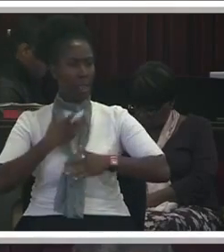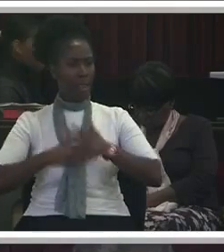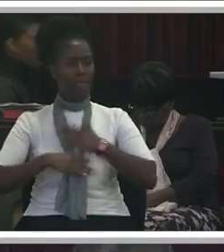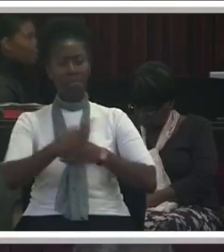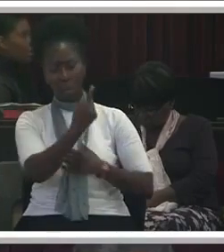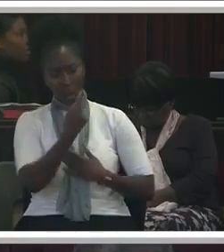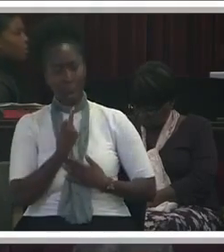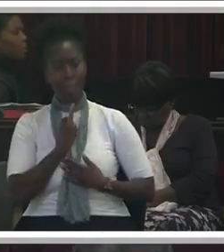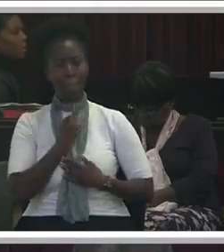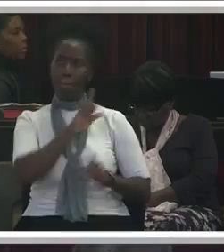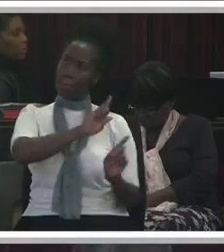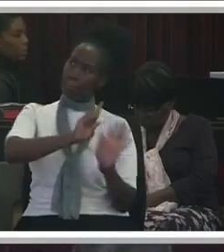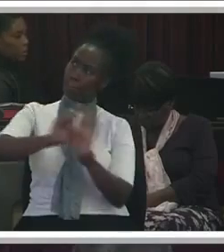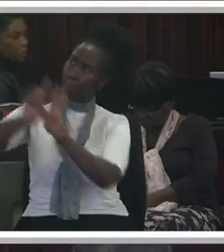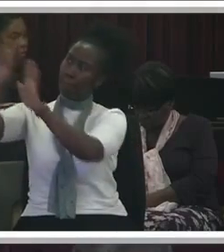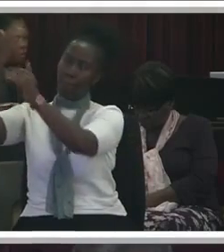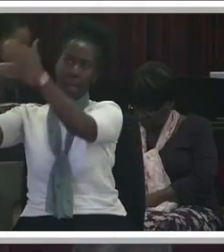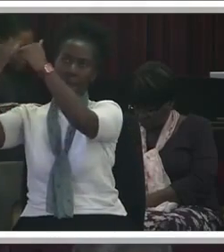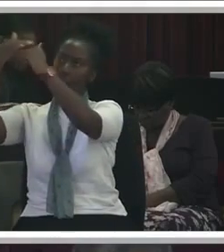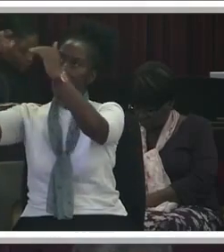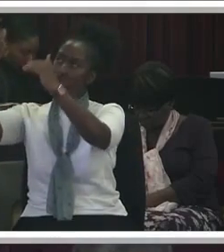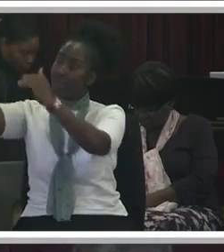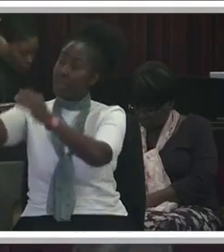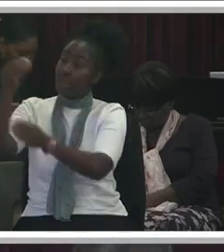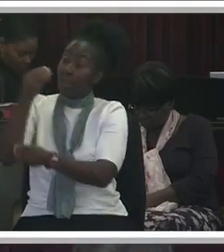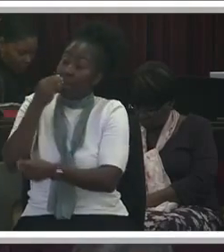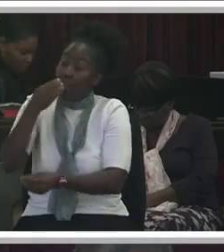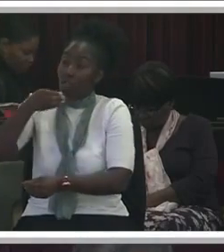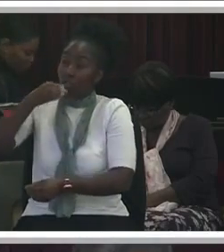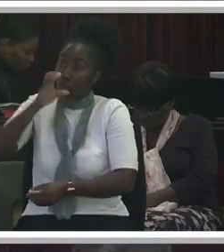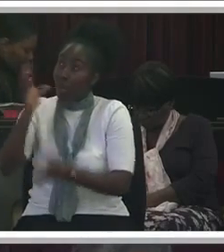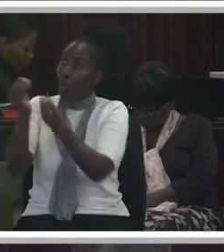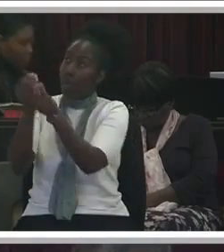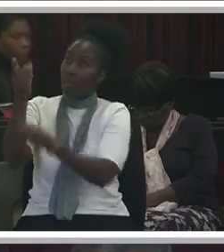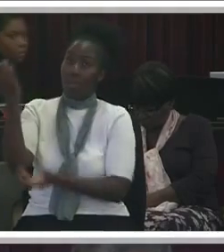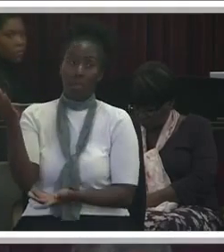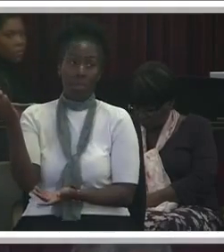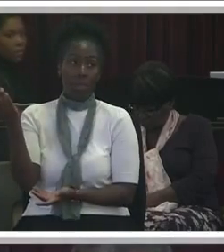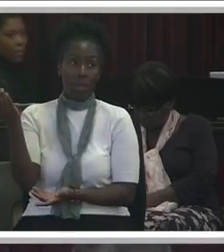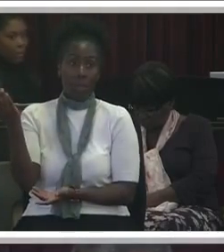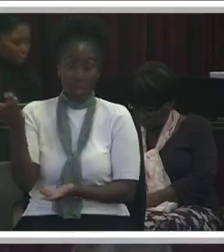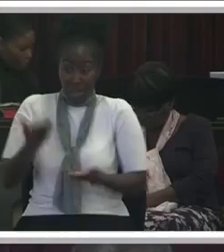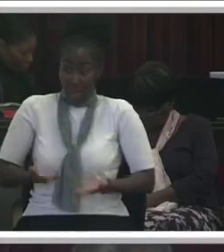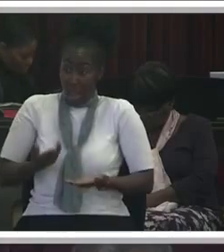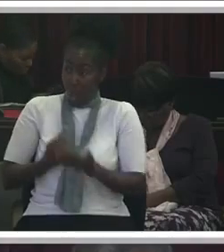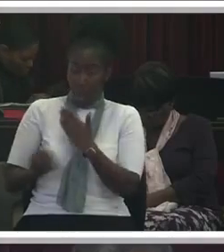into my joy of my and eat with me and suffer with me not for now but forever.